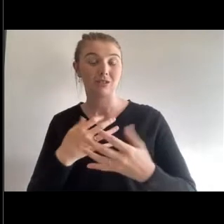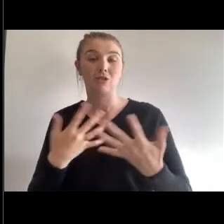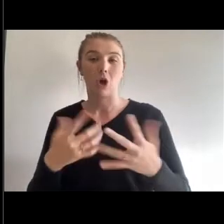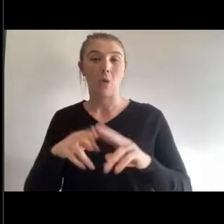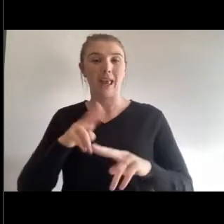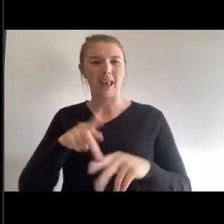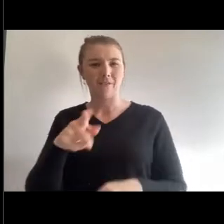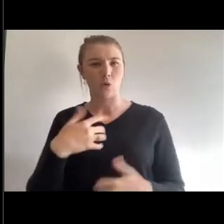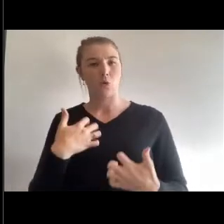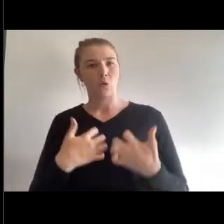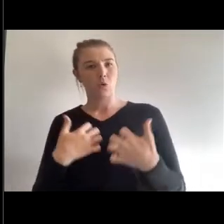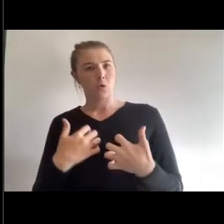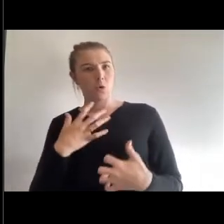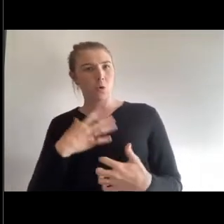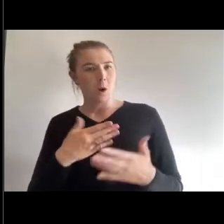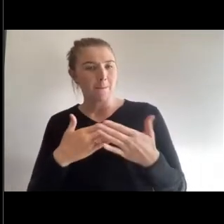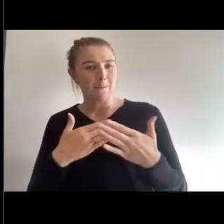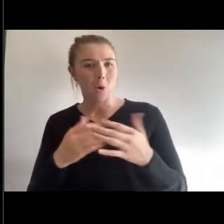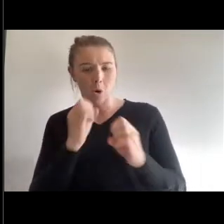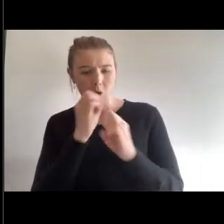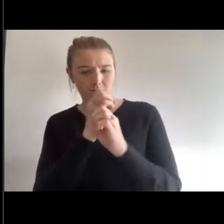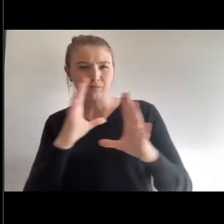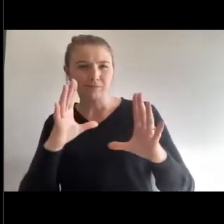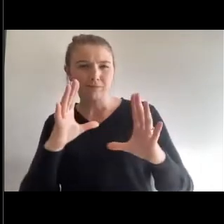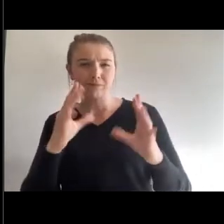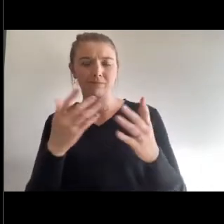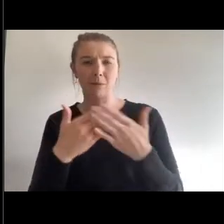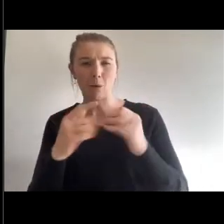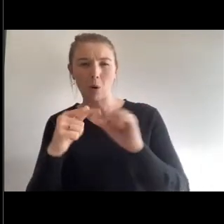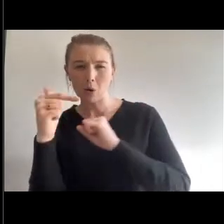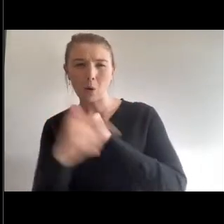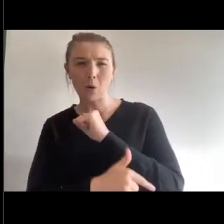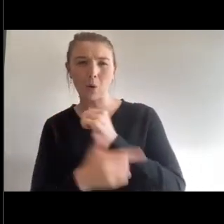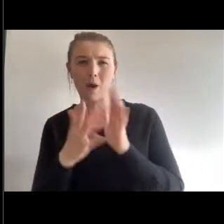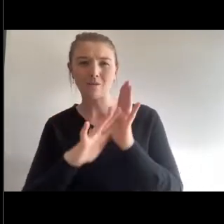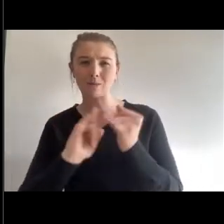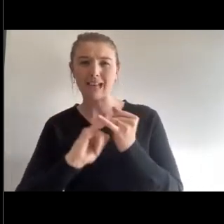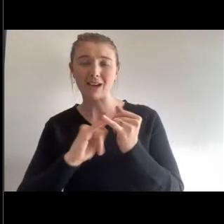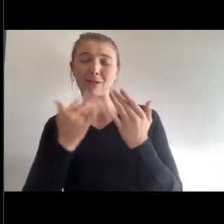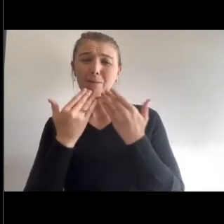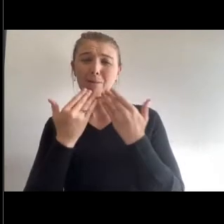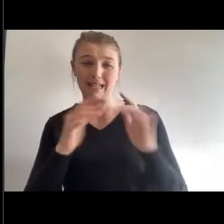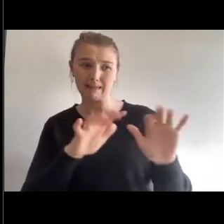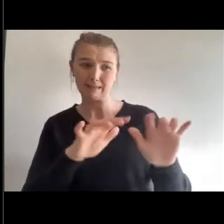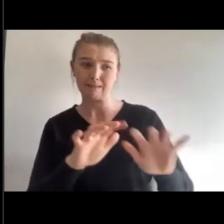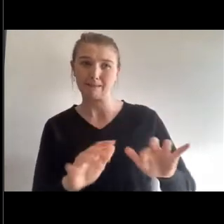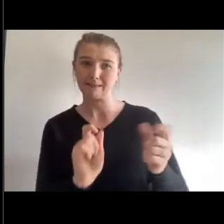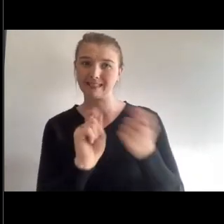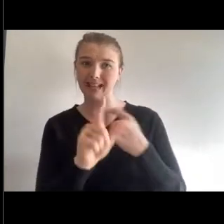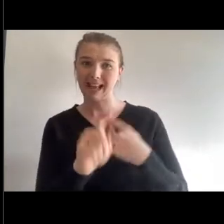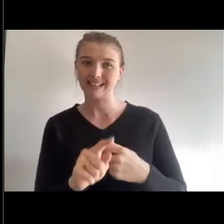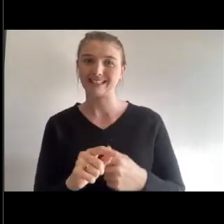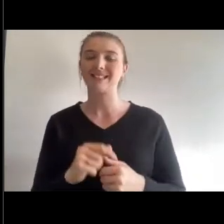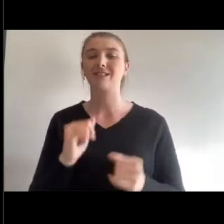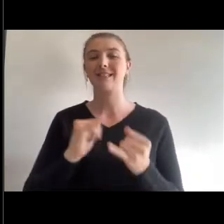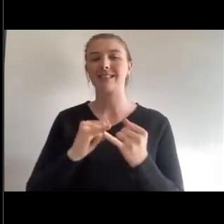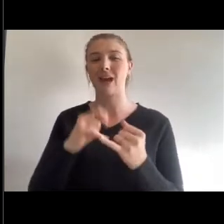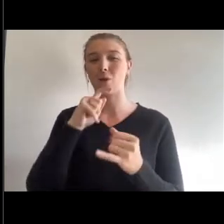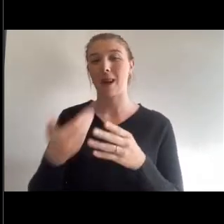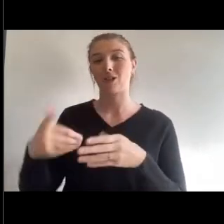Sarah's presentation, please get those questions into GoToWebinar as soon as they occur to you, and she'll join us again after the next